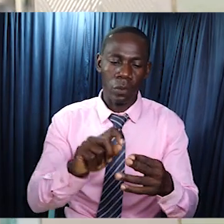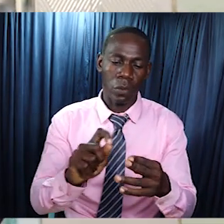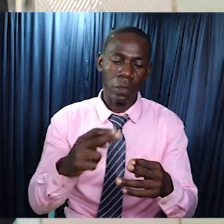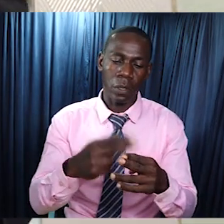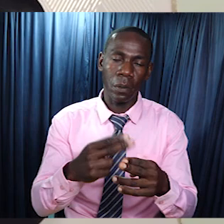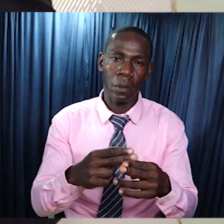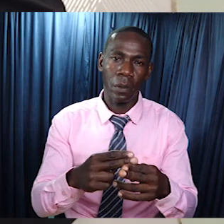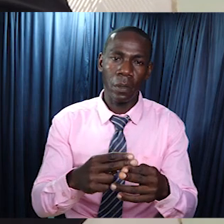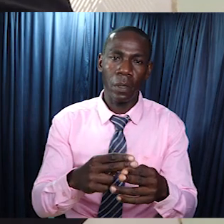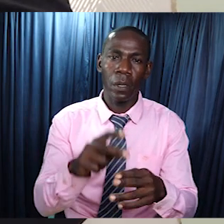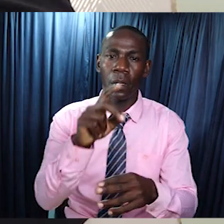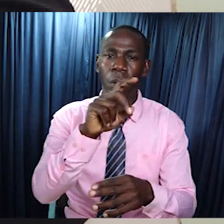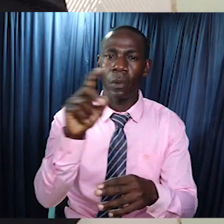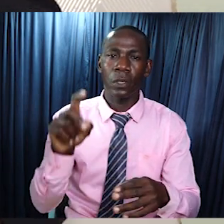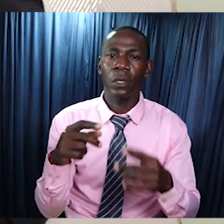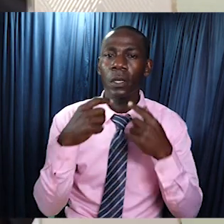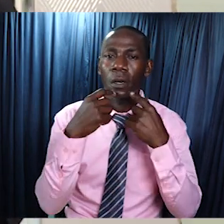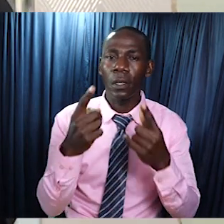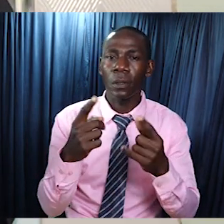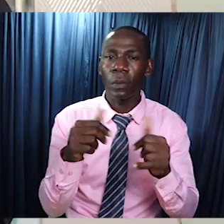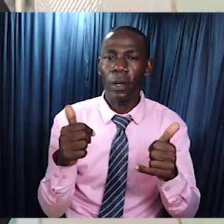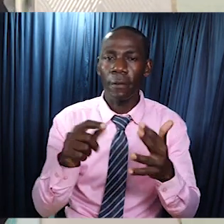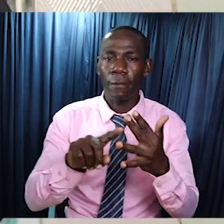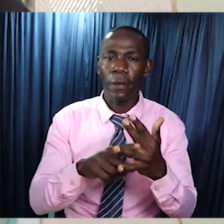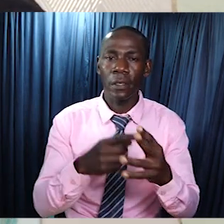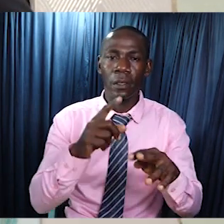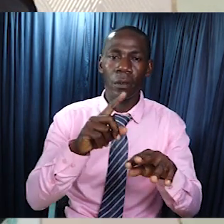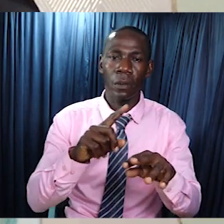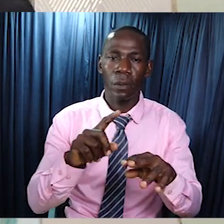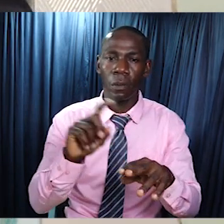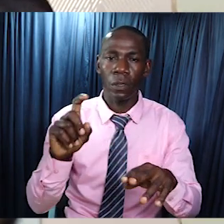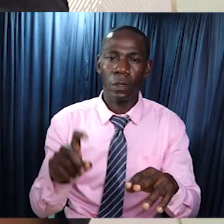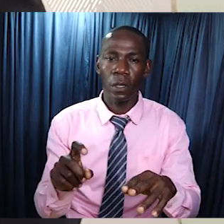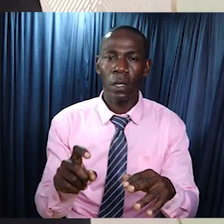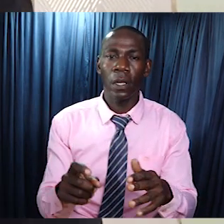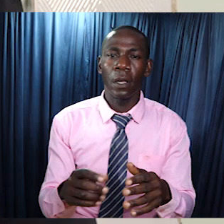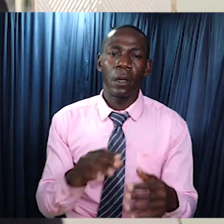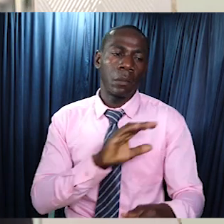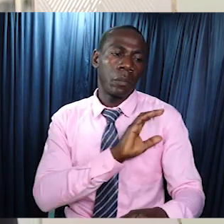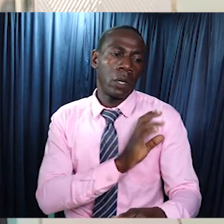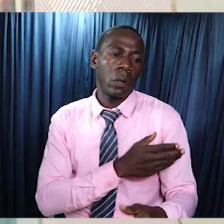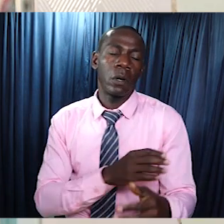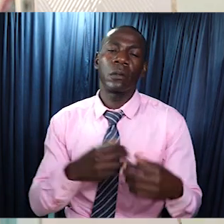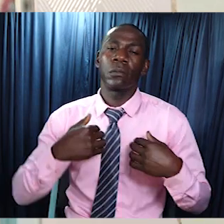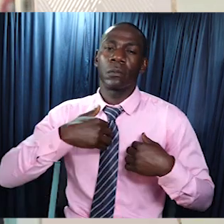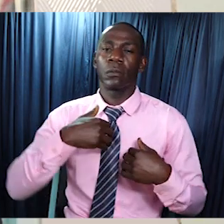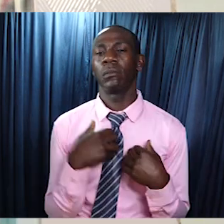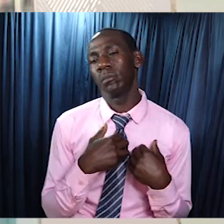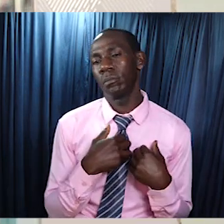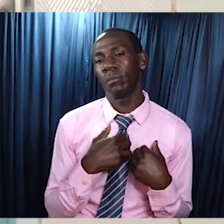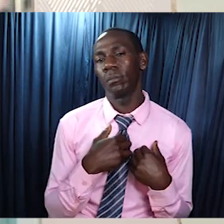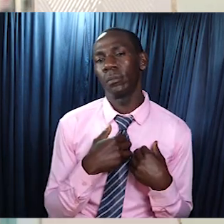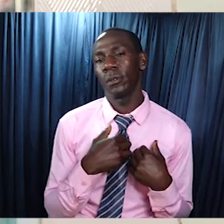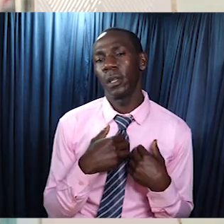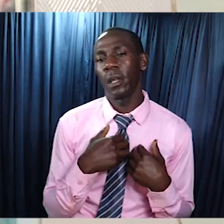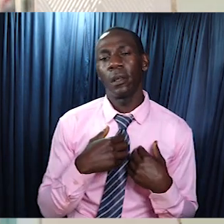name. Akajibu swali la kwanza vizuri. Answer the first question very well. Alafu nguvu zikamuishia. Then she was weak from there.